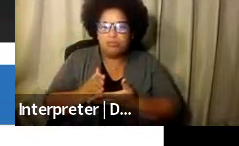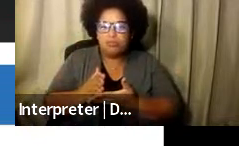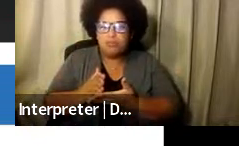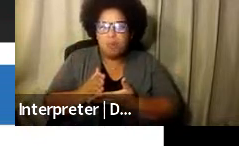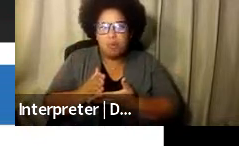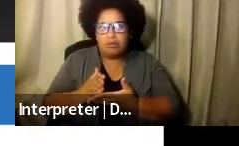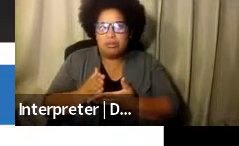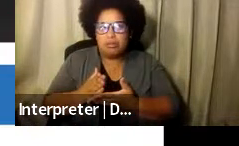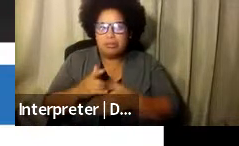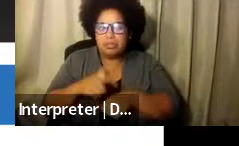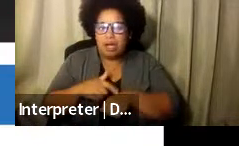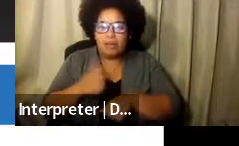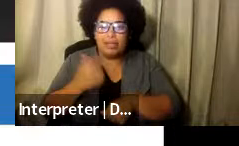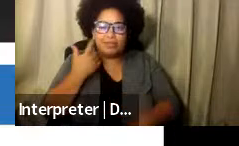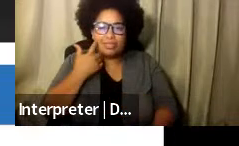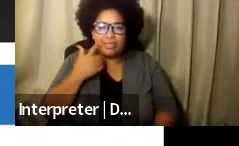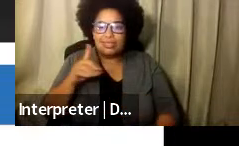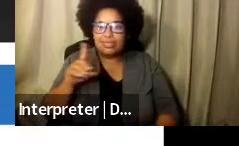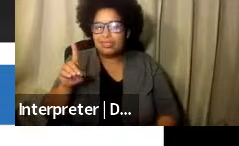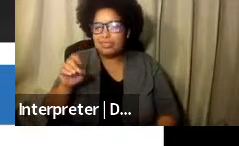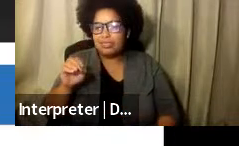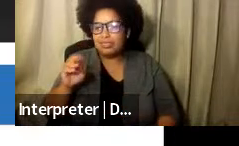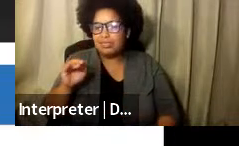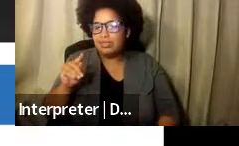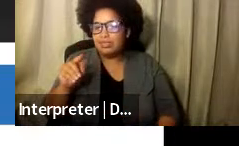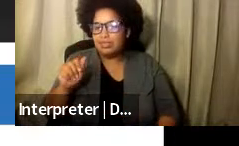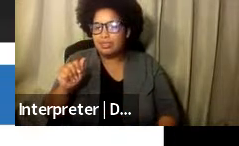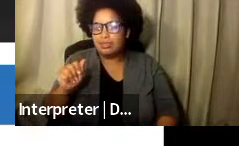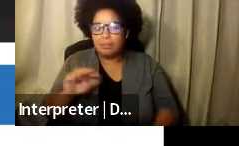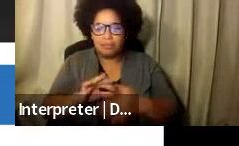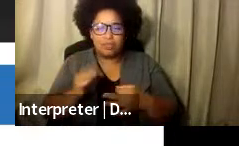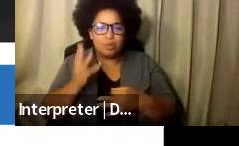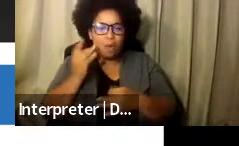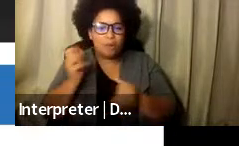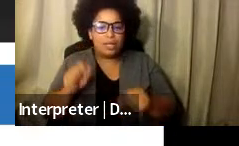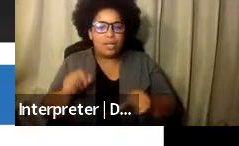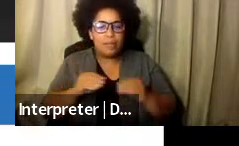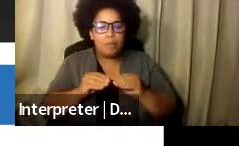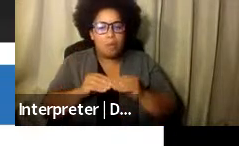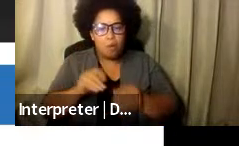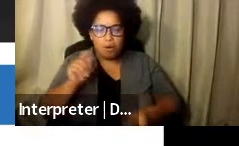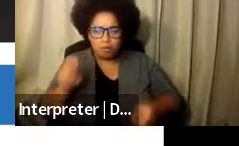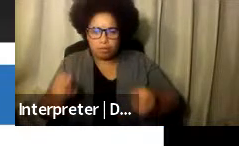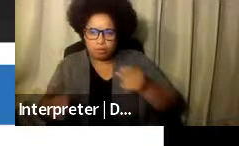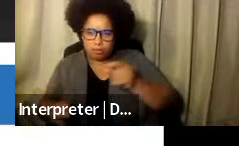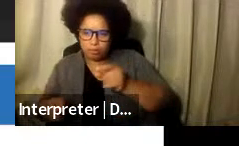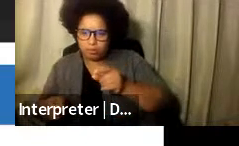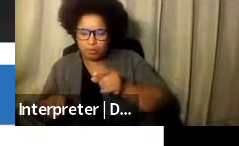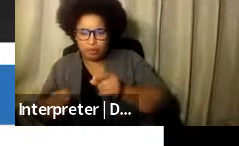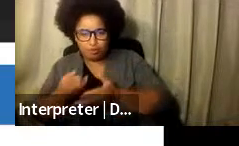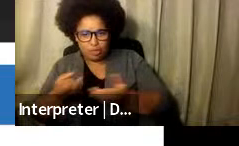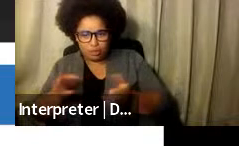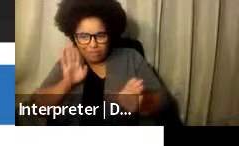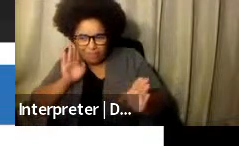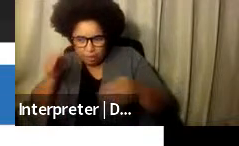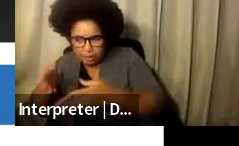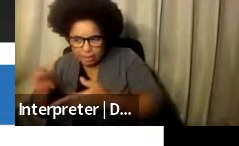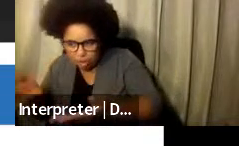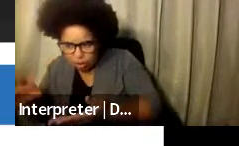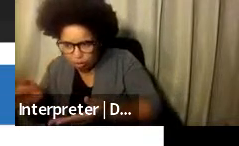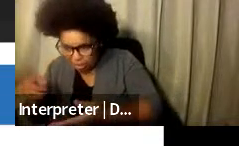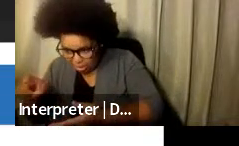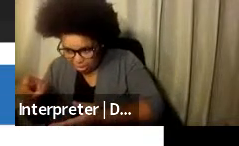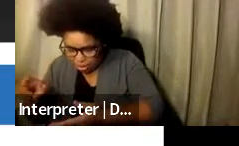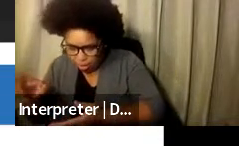as Donata said, part of this is so we can be more nimble and focus those resources in the places